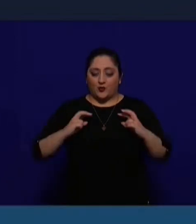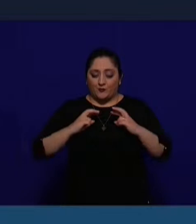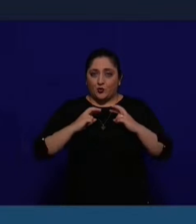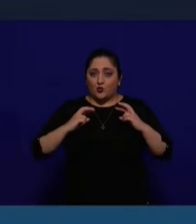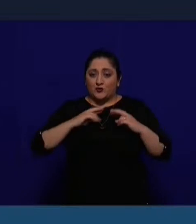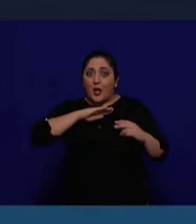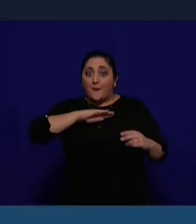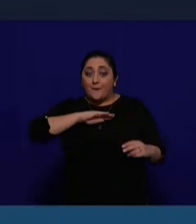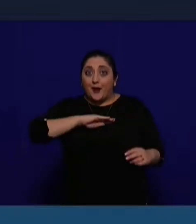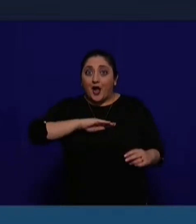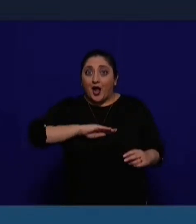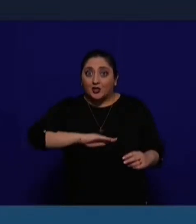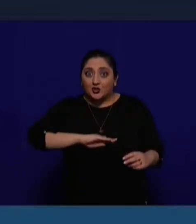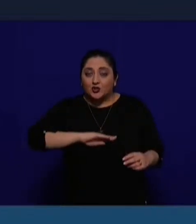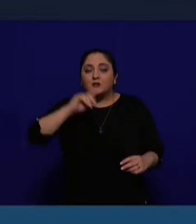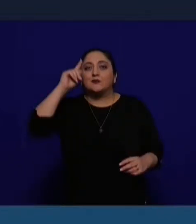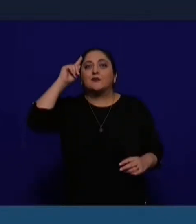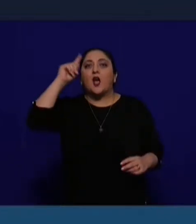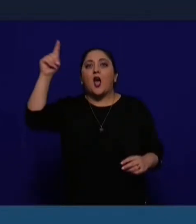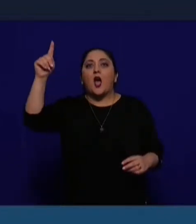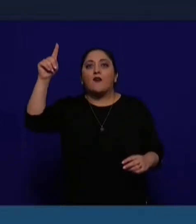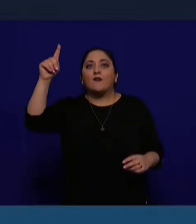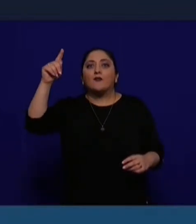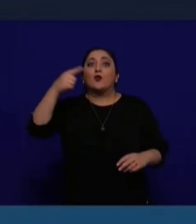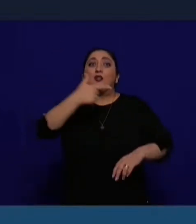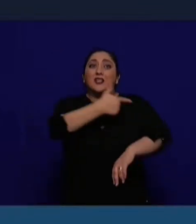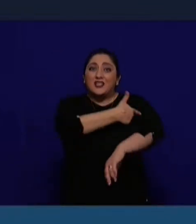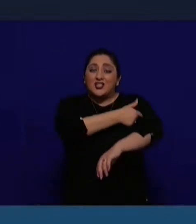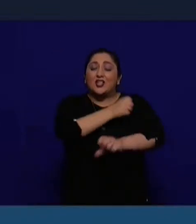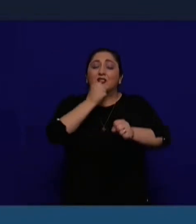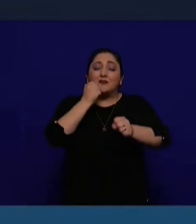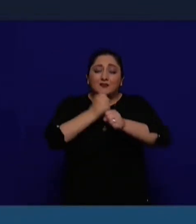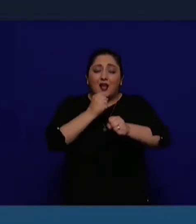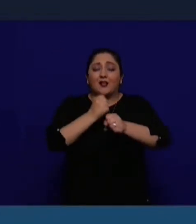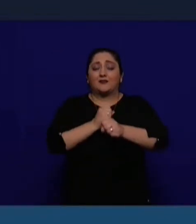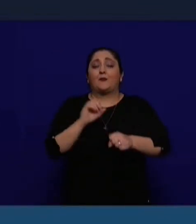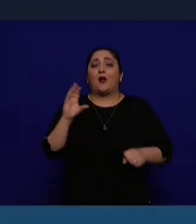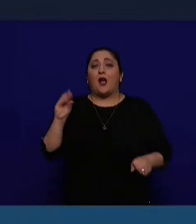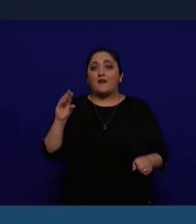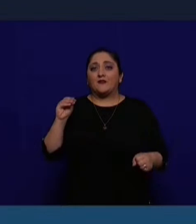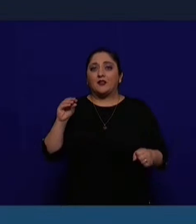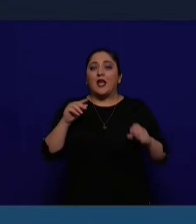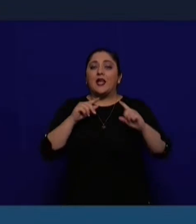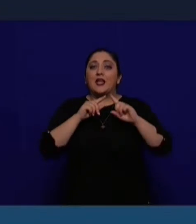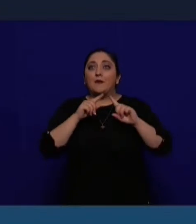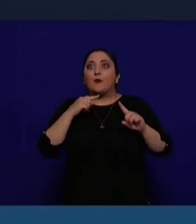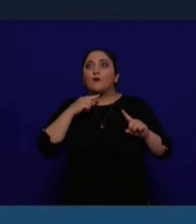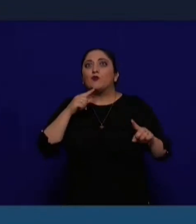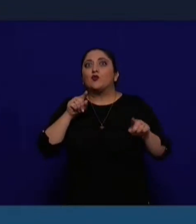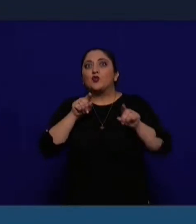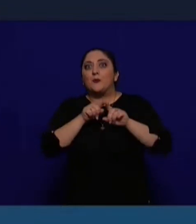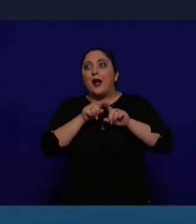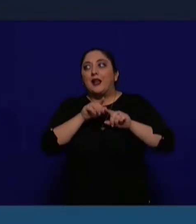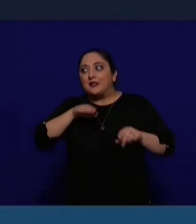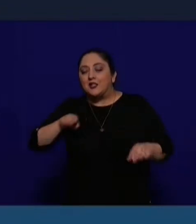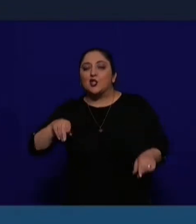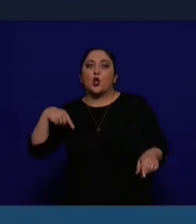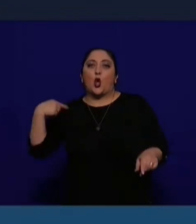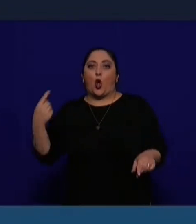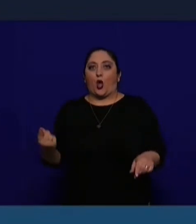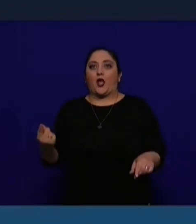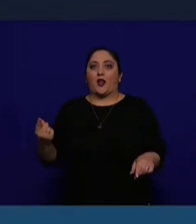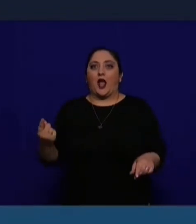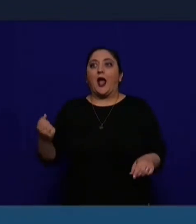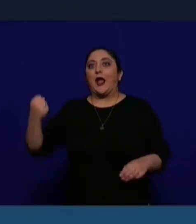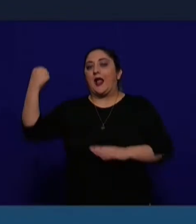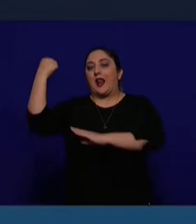li hija baxxa li nafu it-tilqim jaħdem hemmhekk imma ma jkunx qed jaħdem daqskemm jista' jaħdem f'persuna li hija